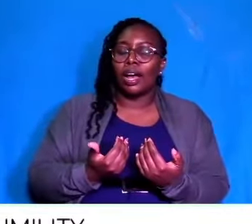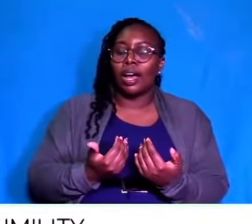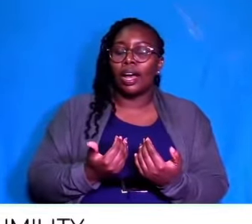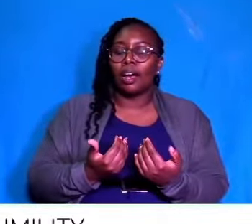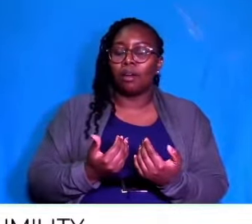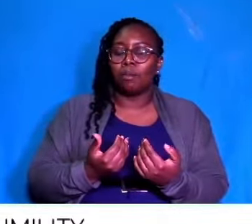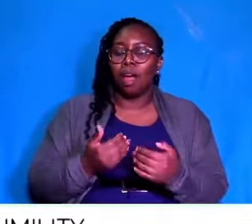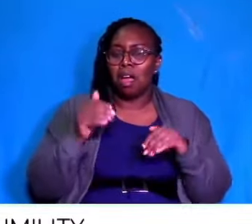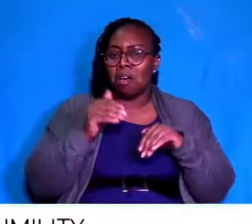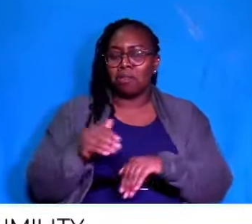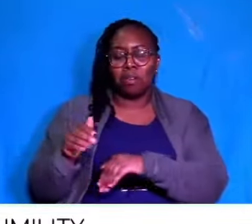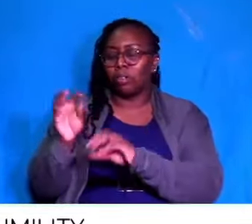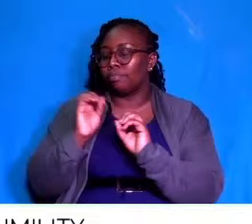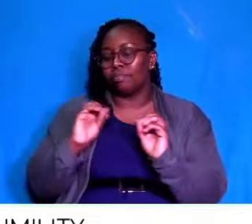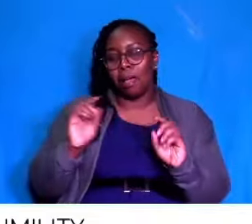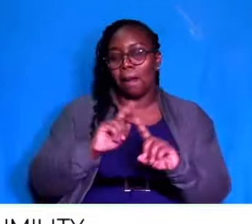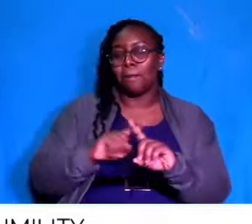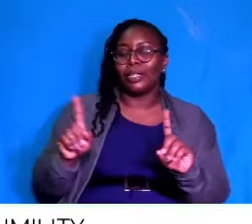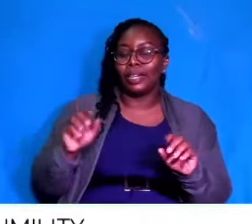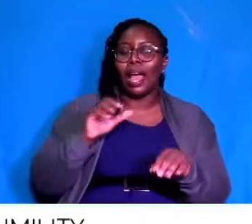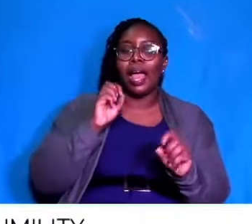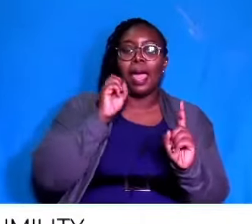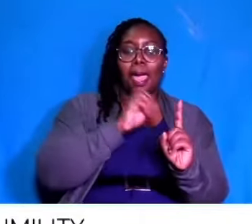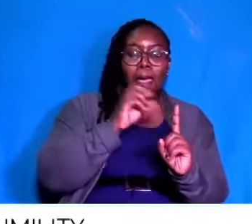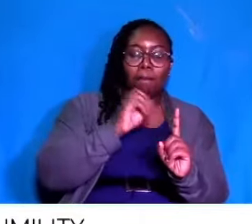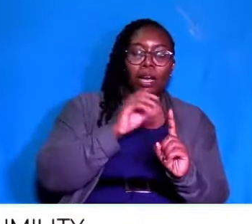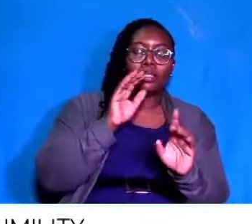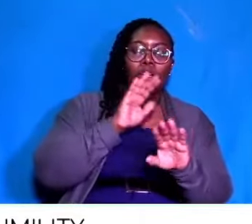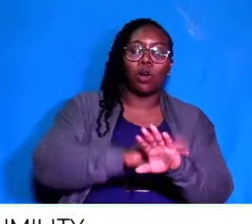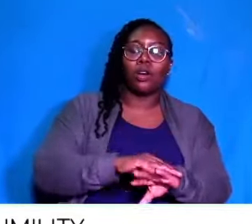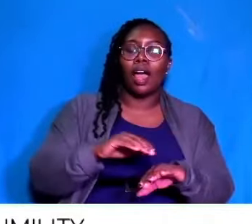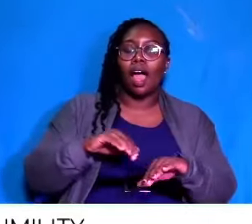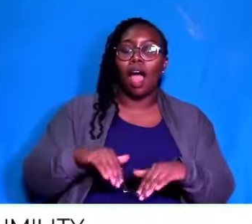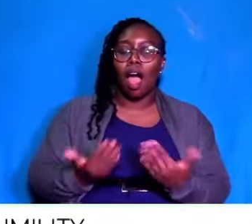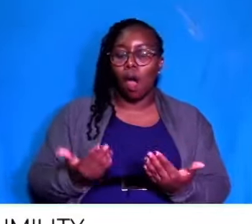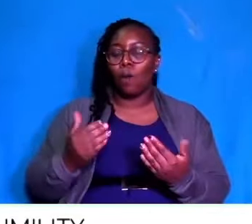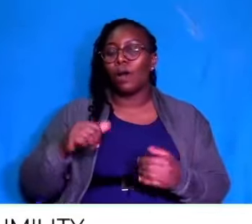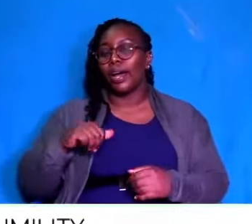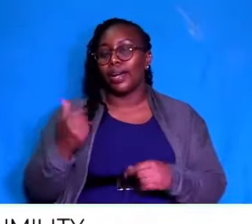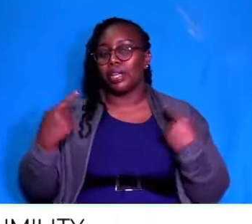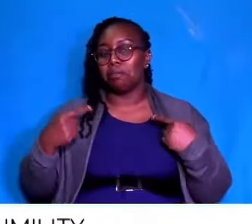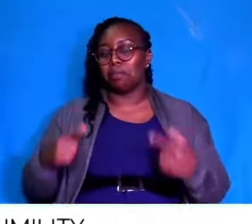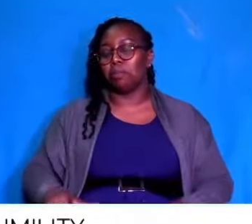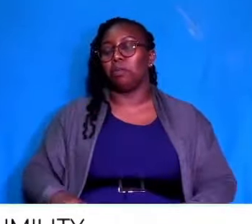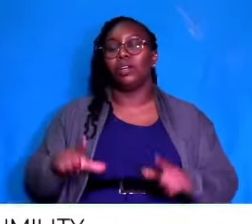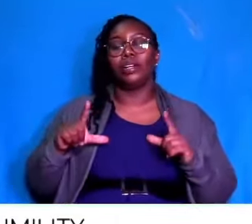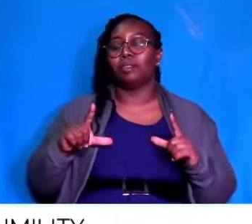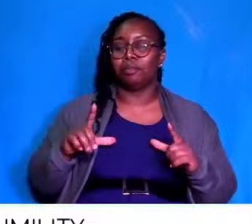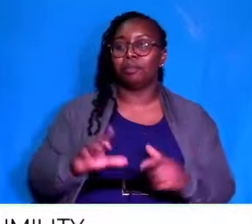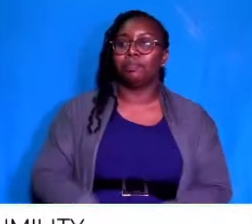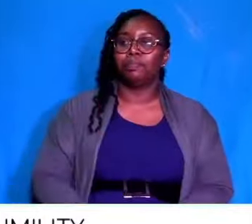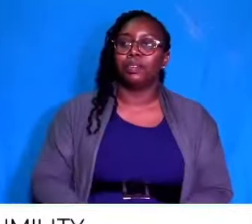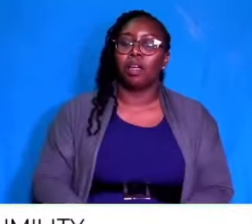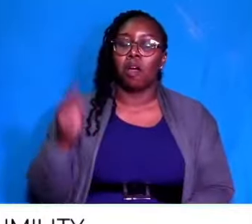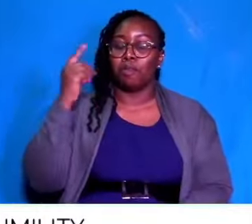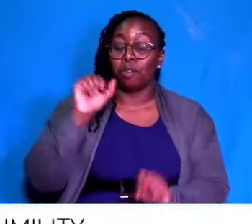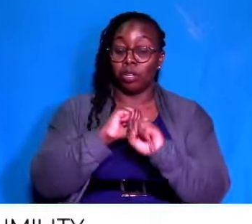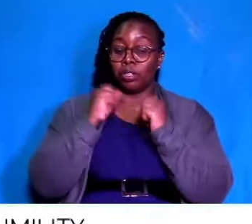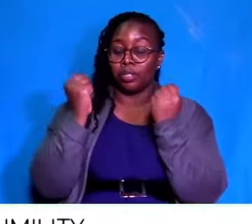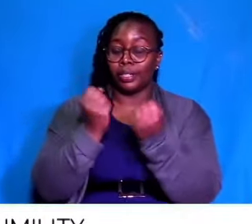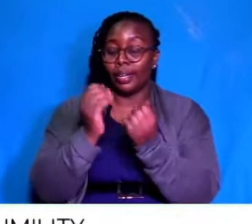on how other people live. So not just what they have or what they get, but how other people live for society, for